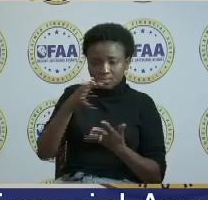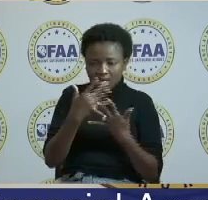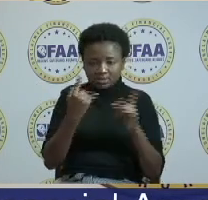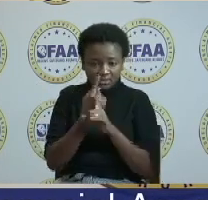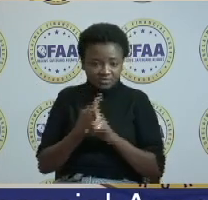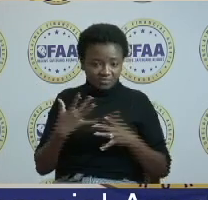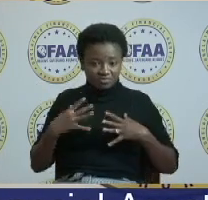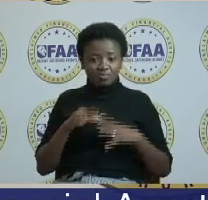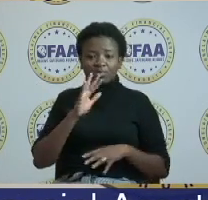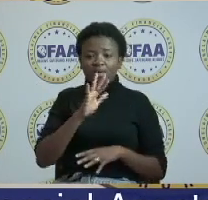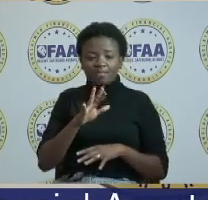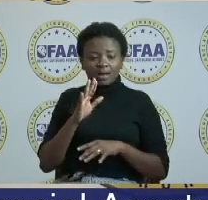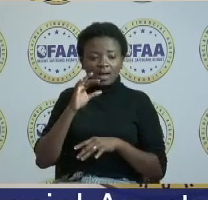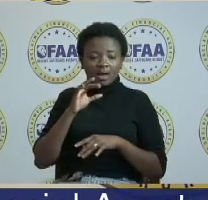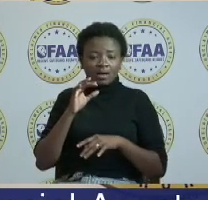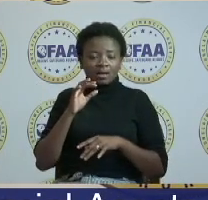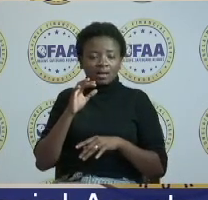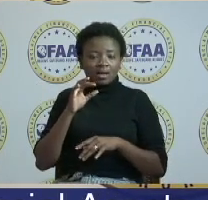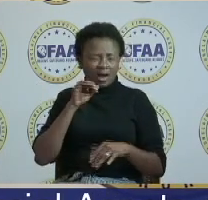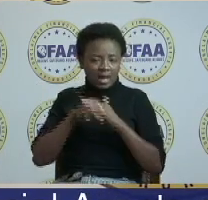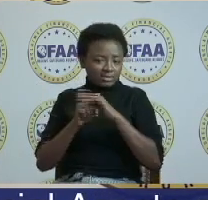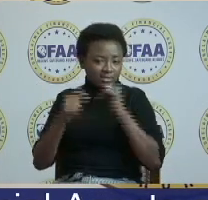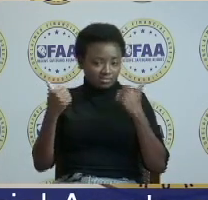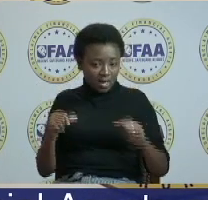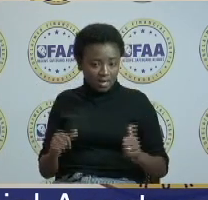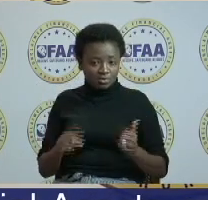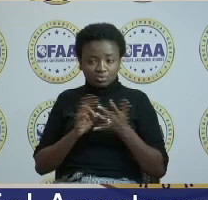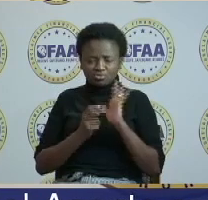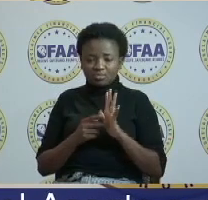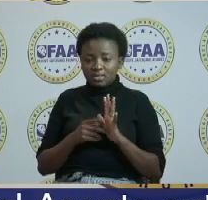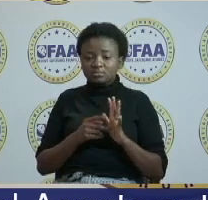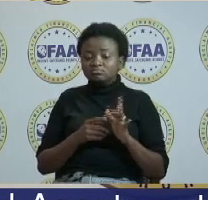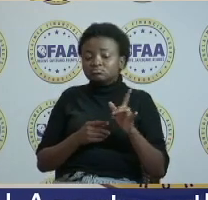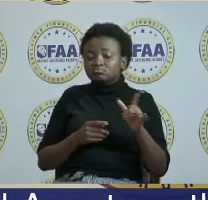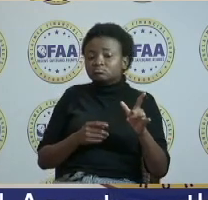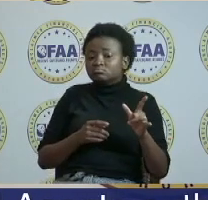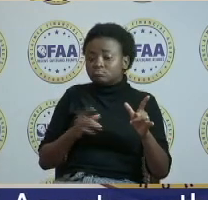the way the assets become unclaimed, they become unclaimed